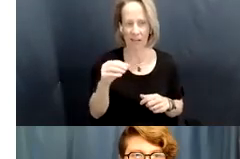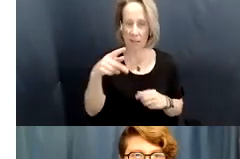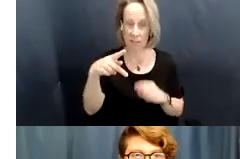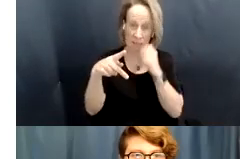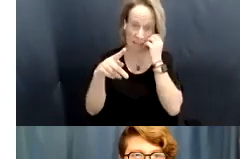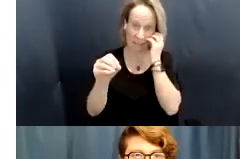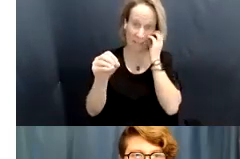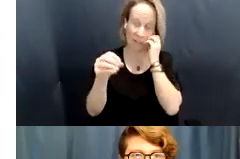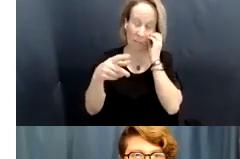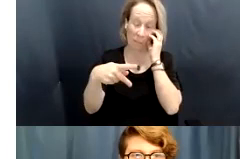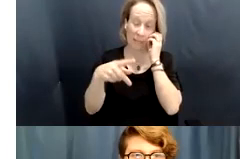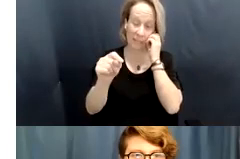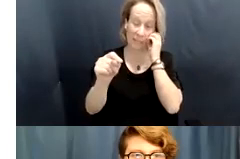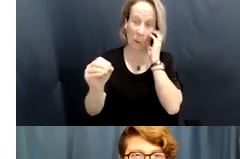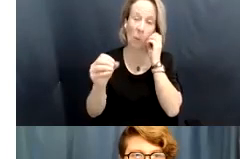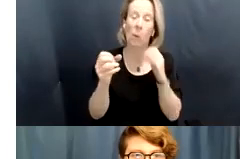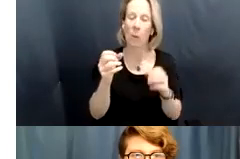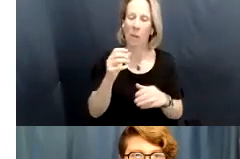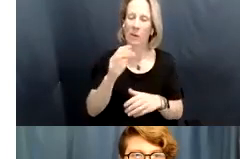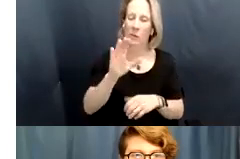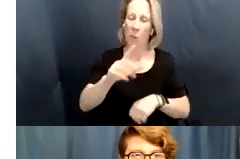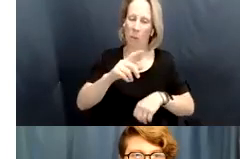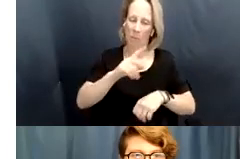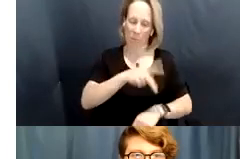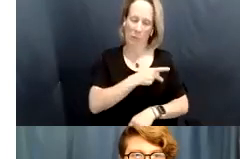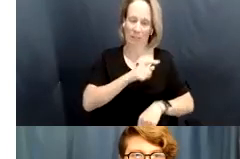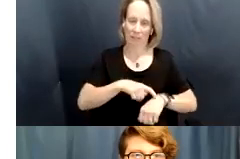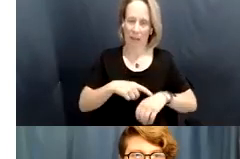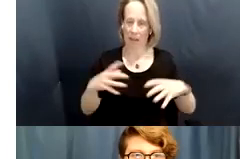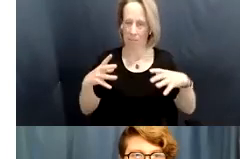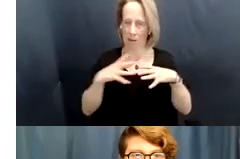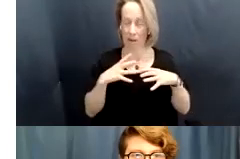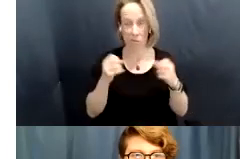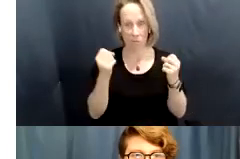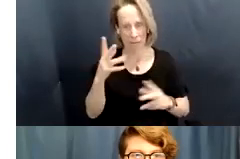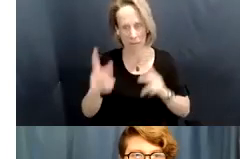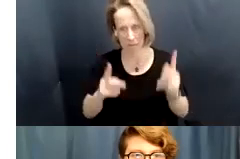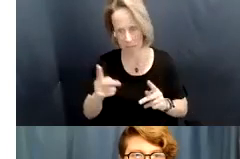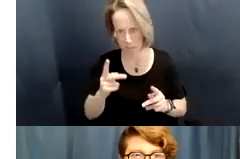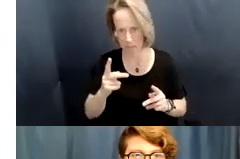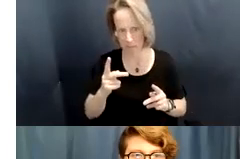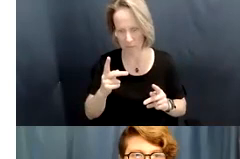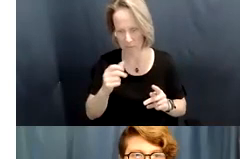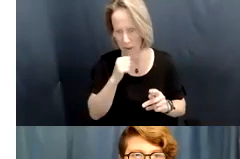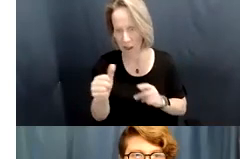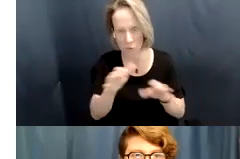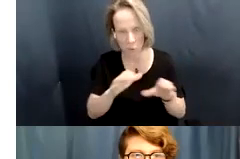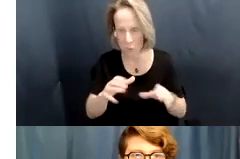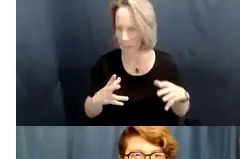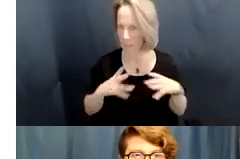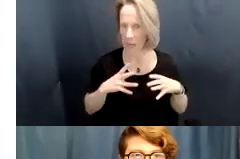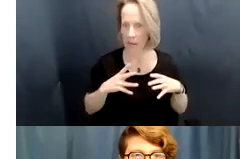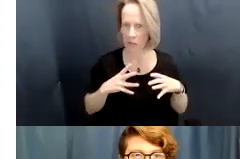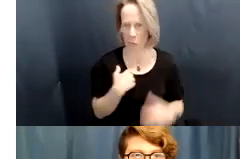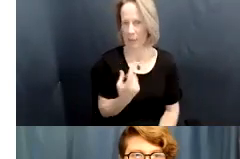not taking our PTO because we have, at least until recently, you're like, I'm going to take PTO and stare out a